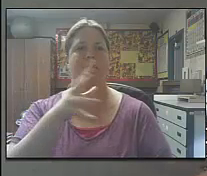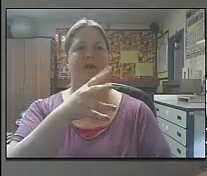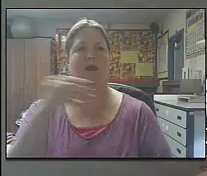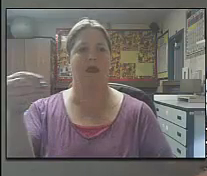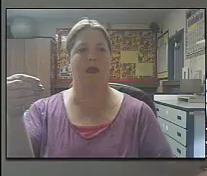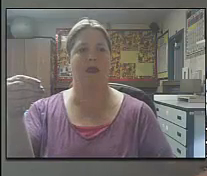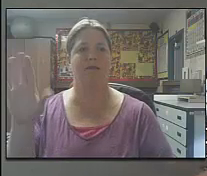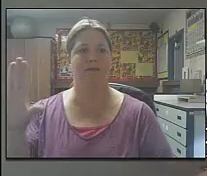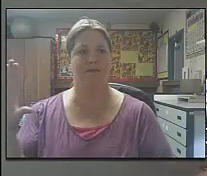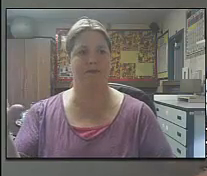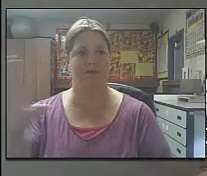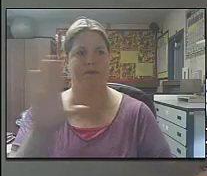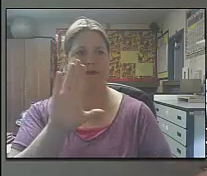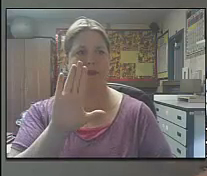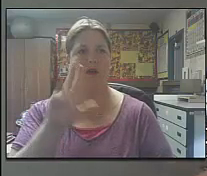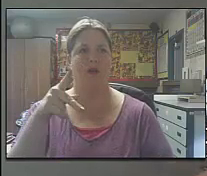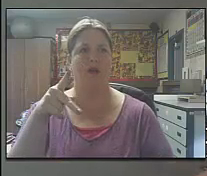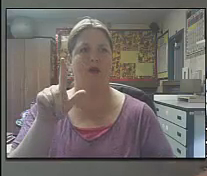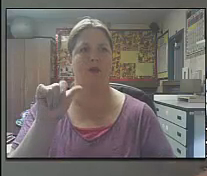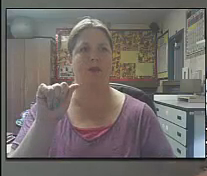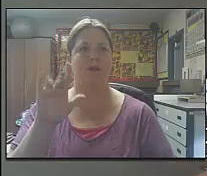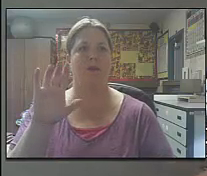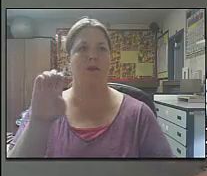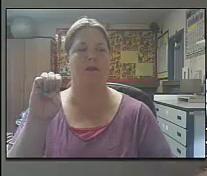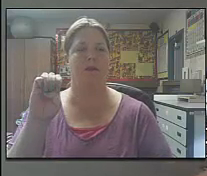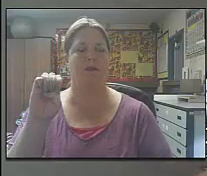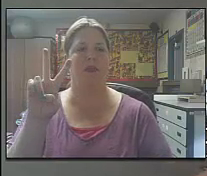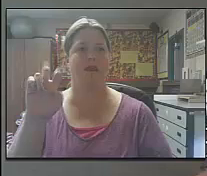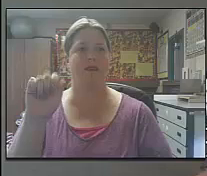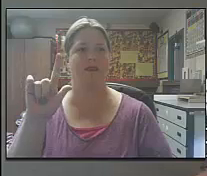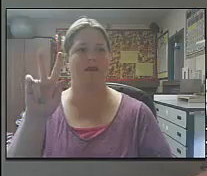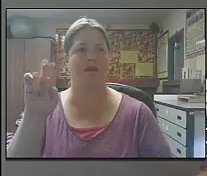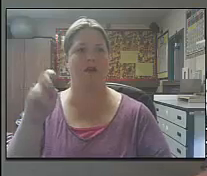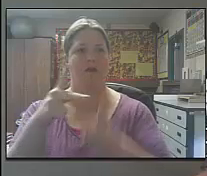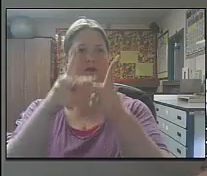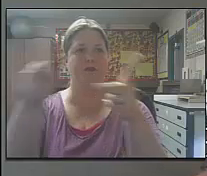and their place value.